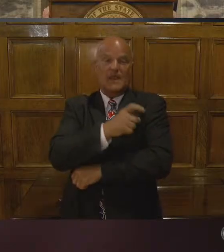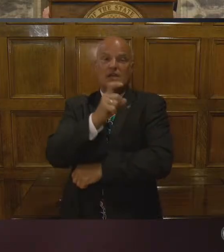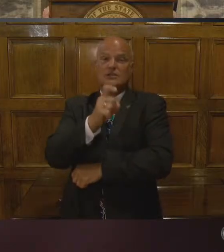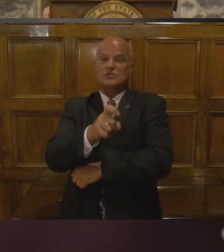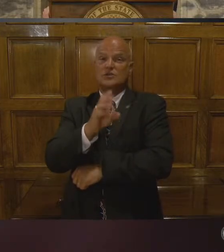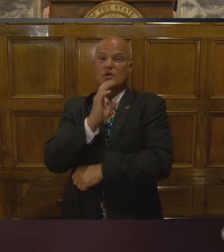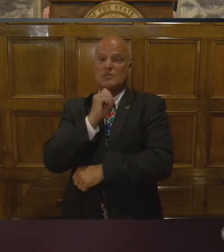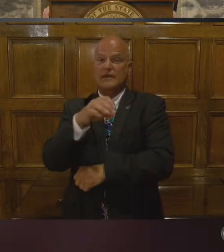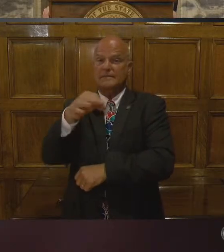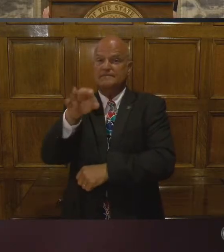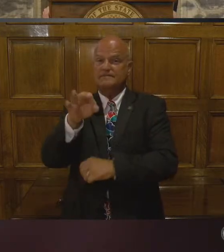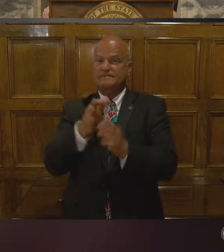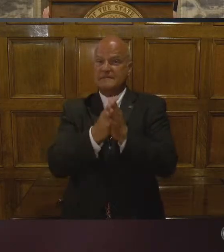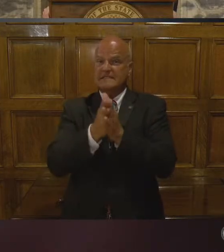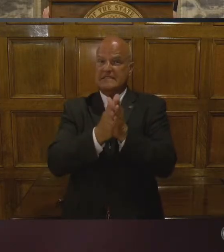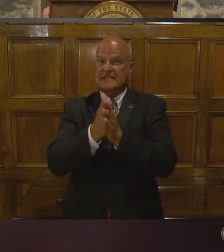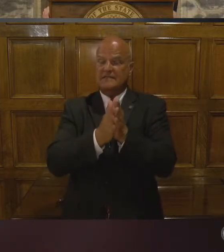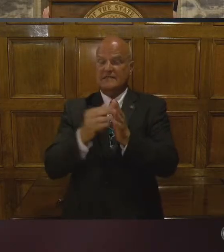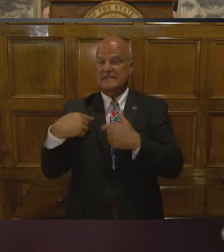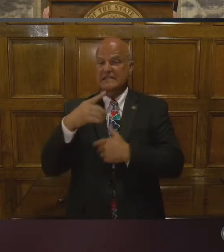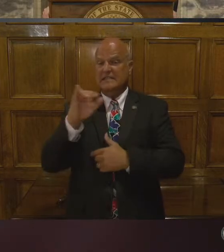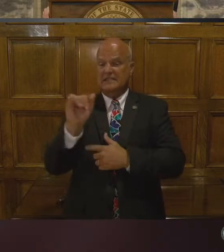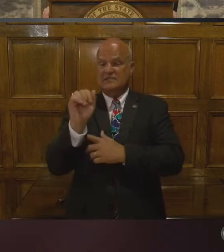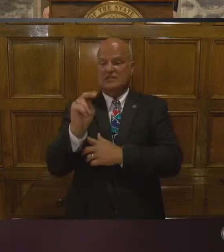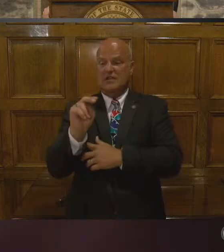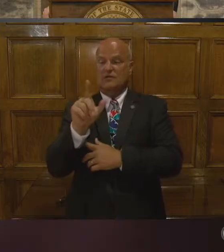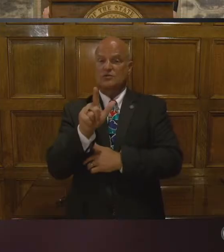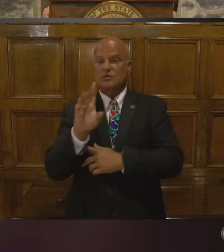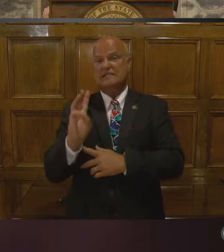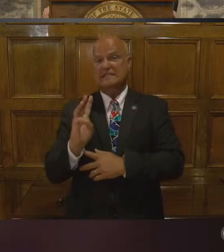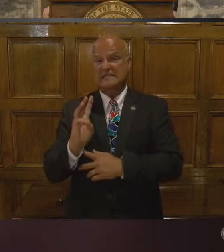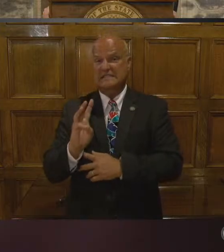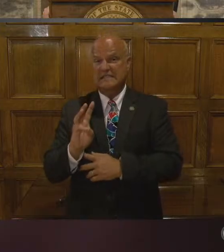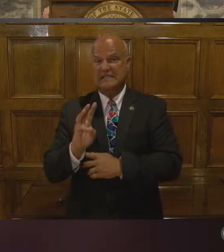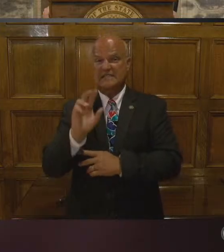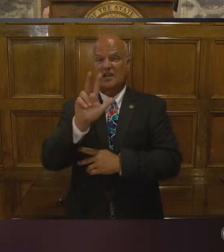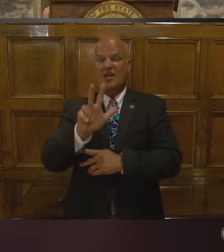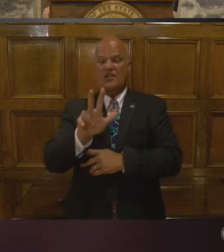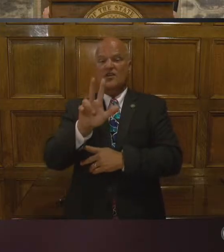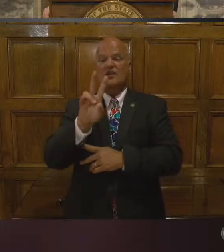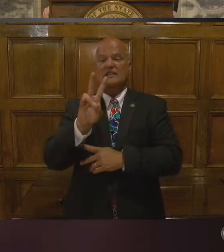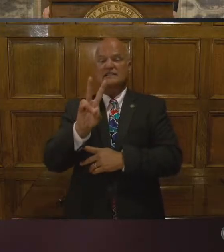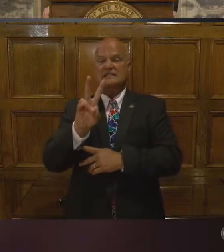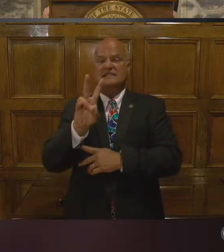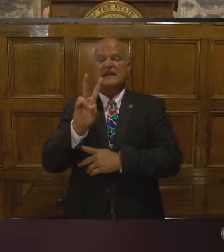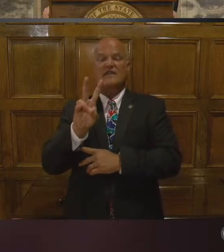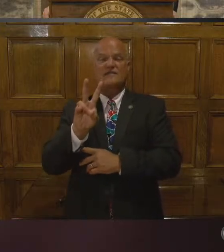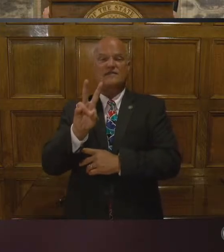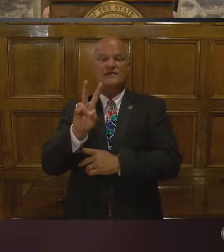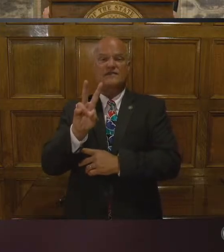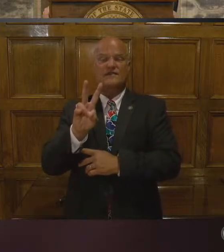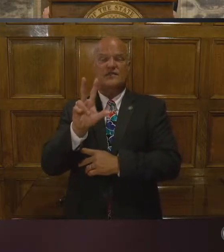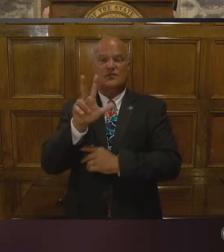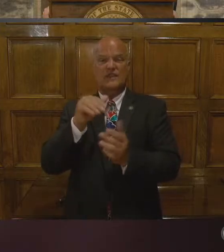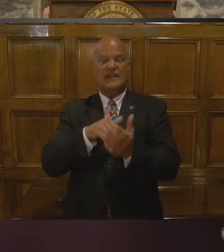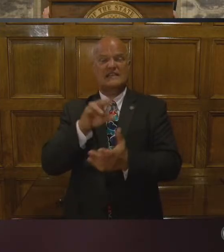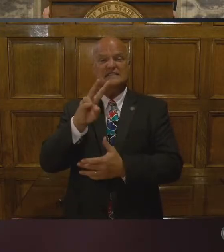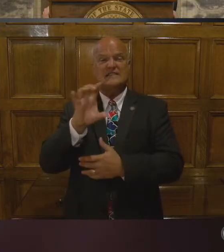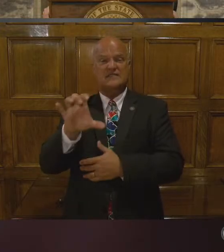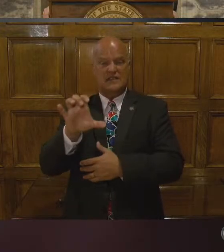incentive. And since January 26, there have been 3,700 Arkansans hospitalized,